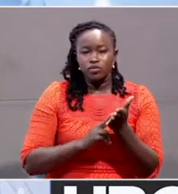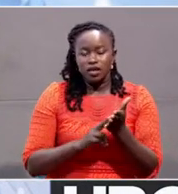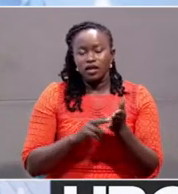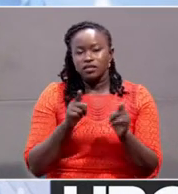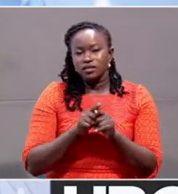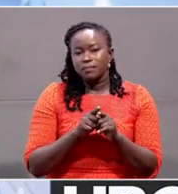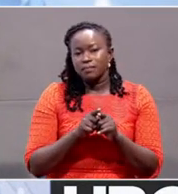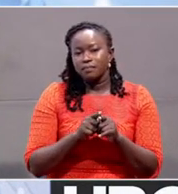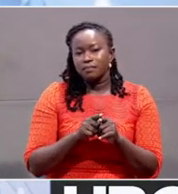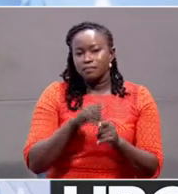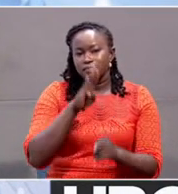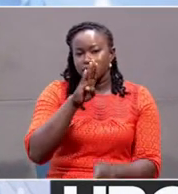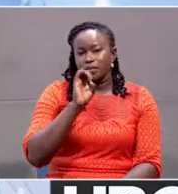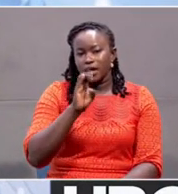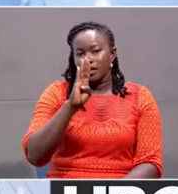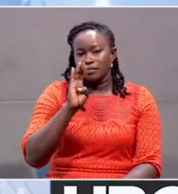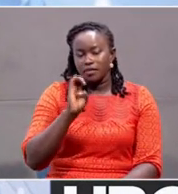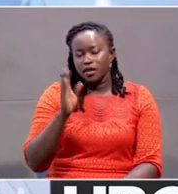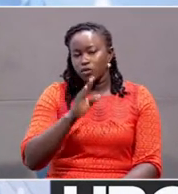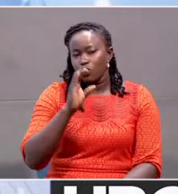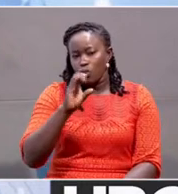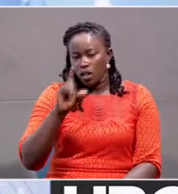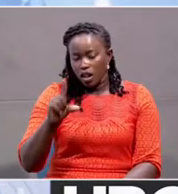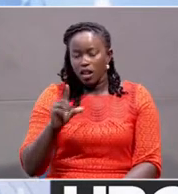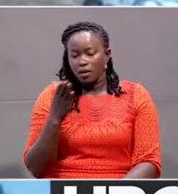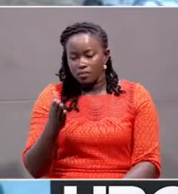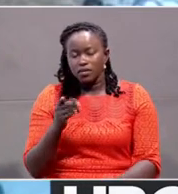Sally, a.k.a. Baby Cool, among others.